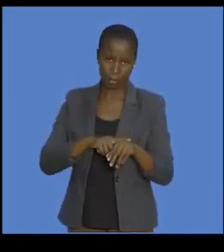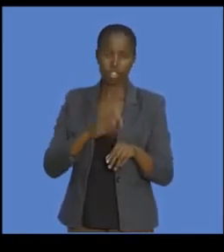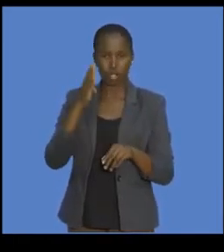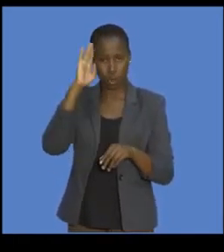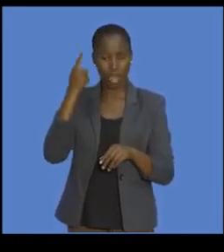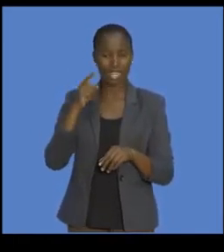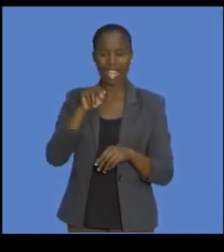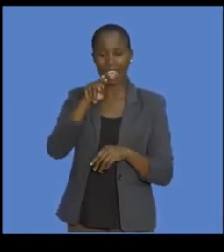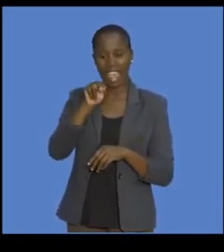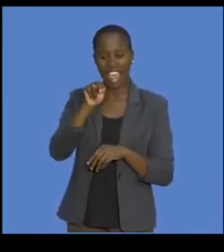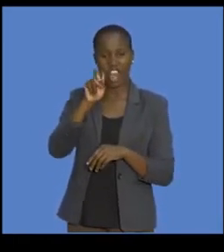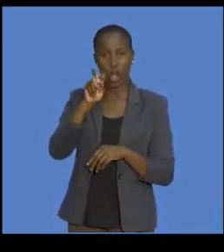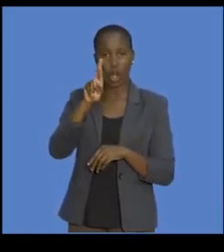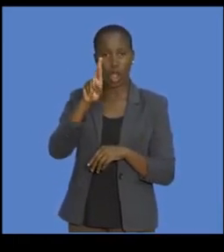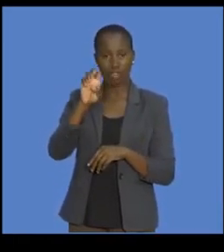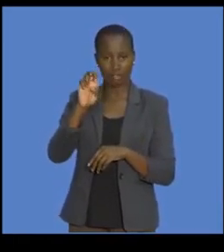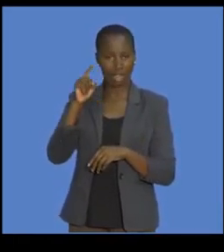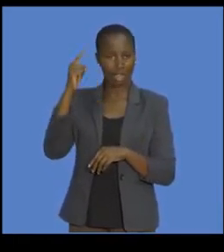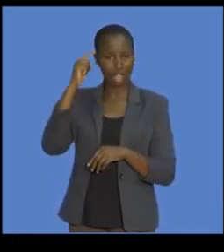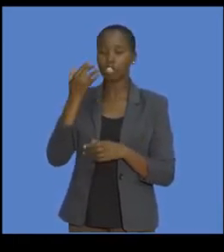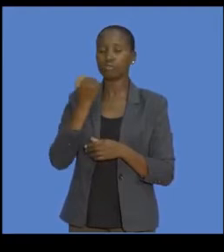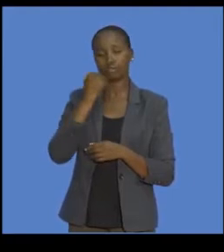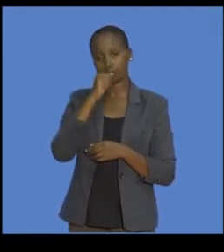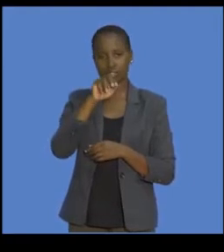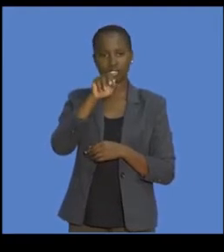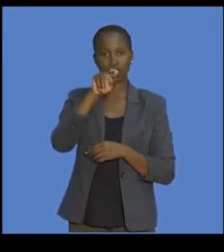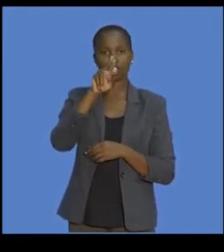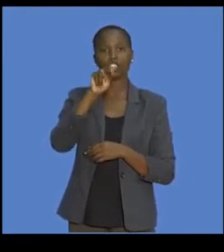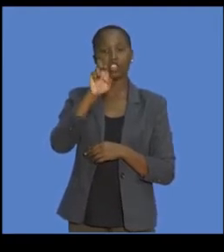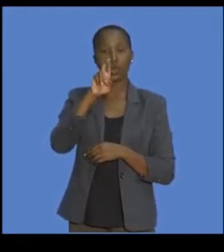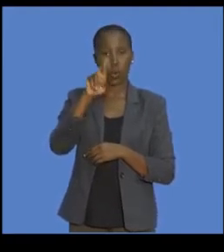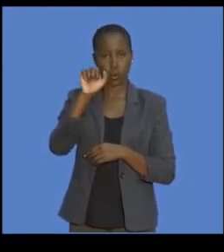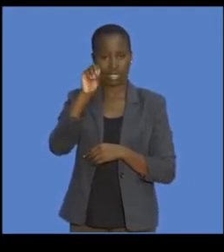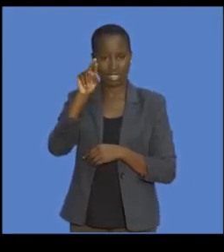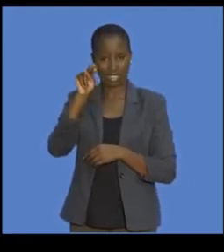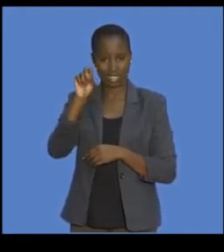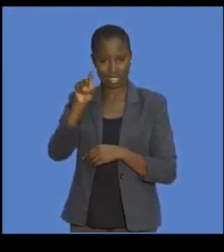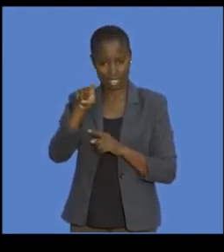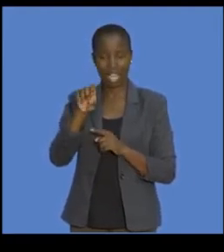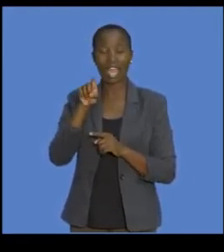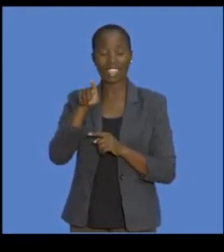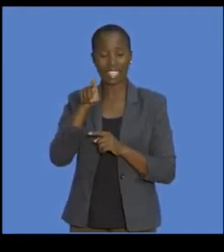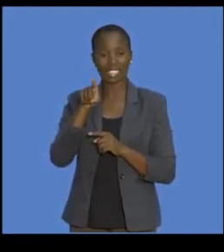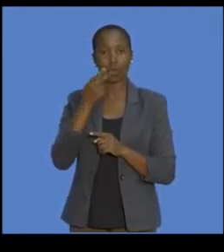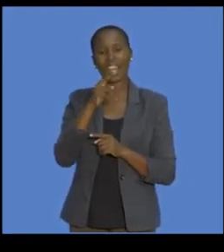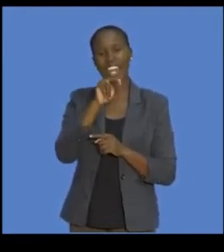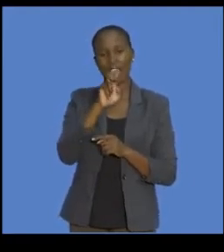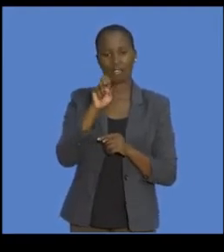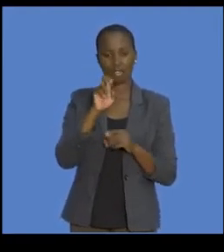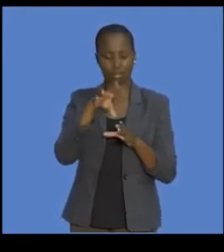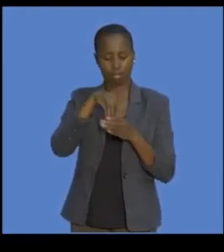very fast so neurons are basically your nerve cells, and they carry